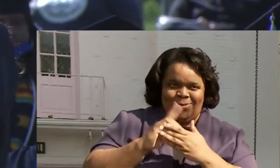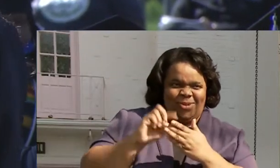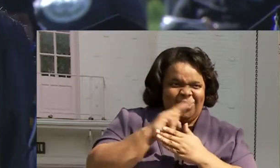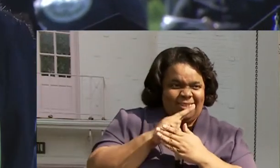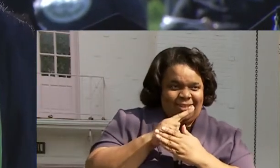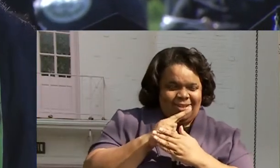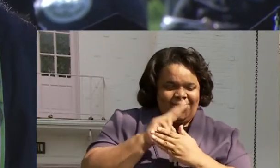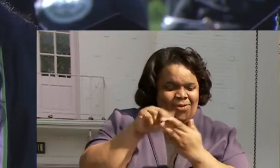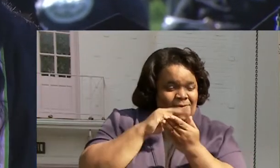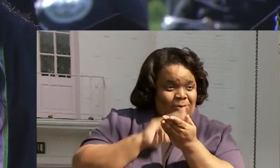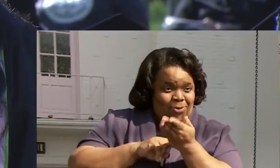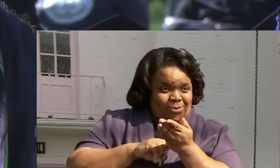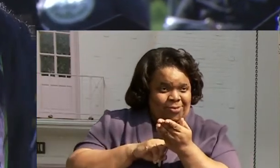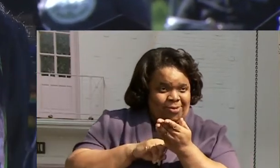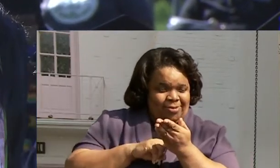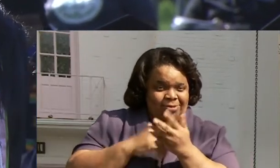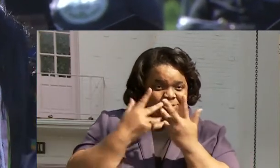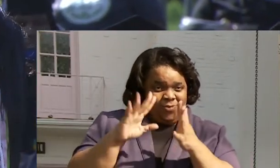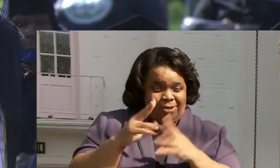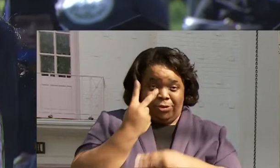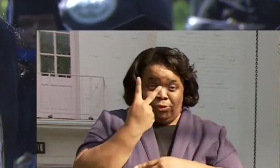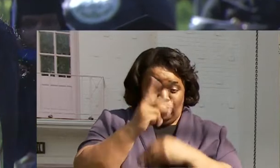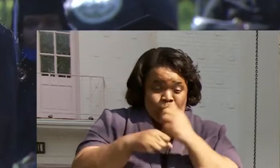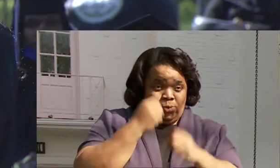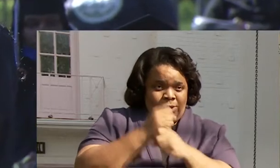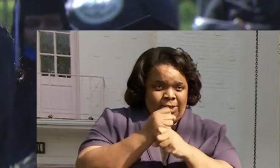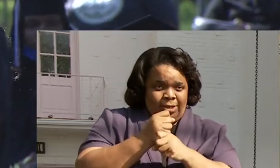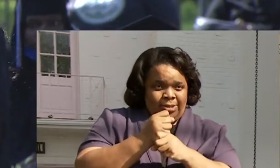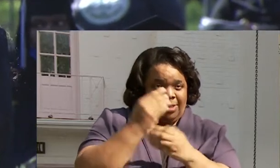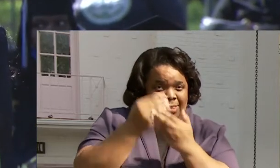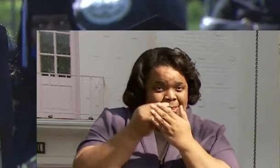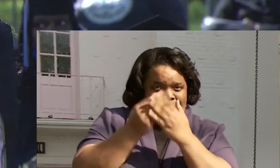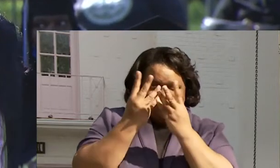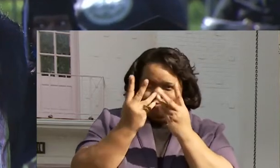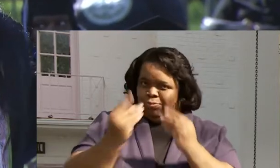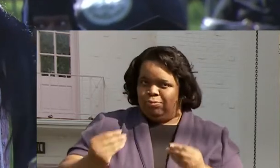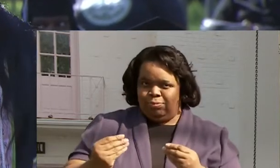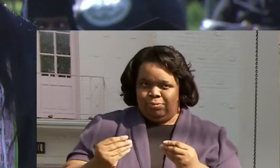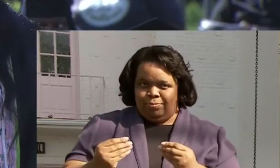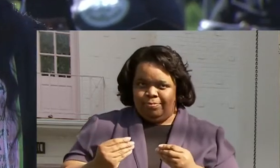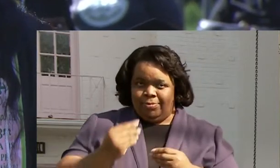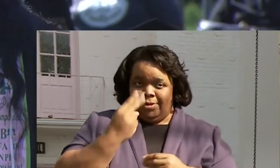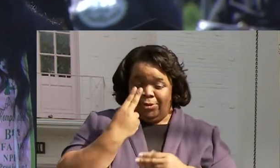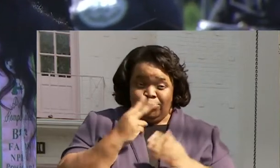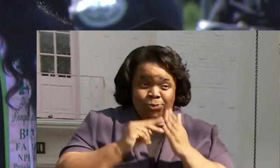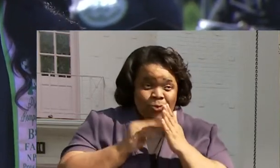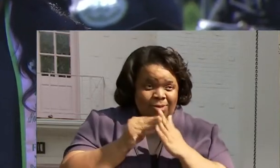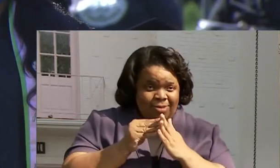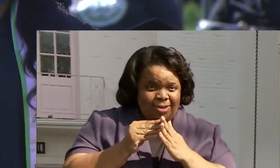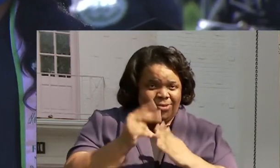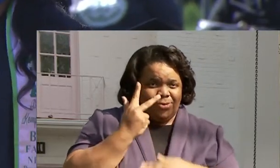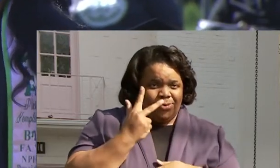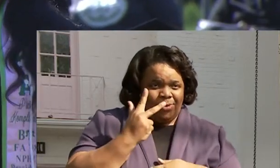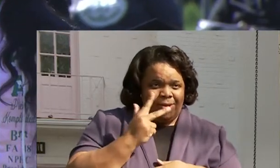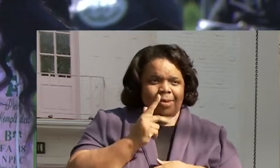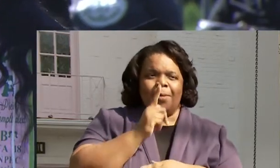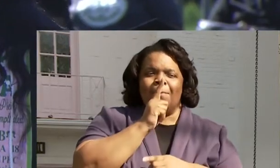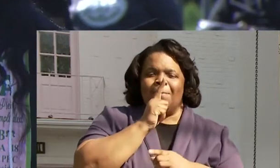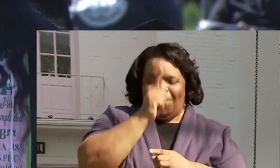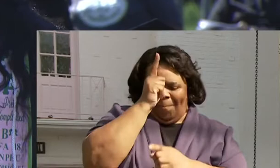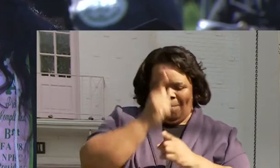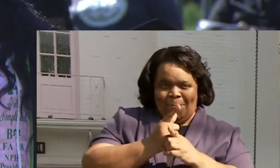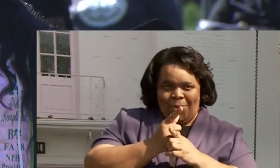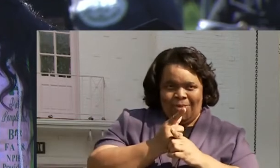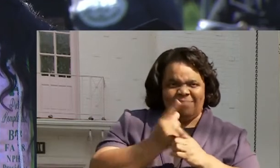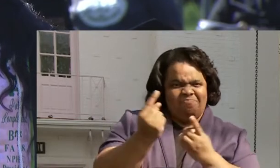only 2 years when the money ran out. In 2003, her brother came to Dillard, but he wasn't able to finish due